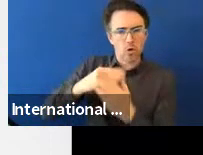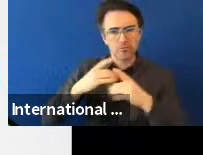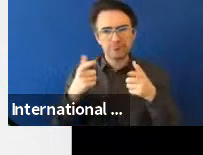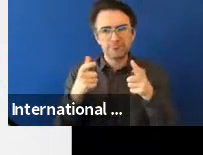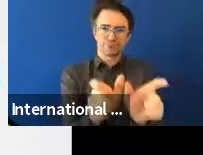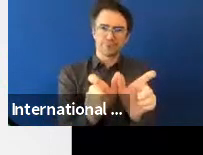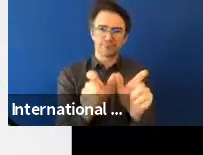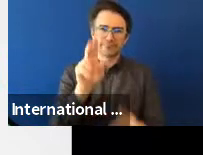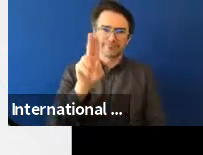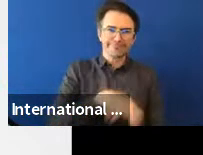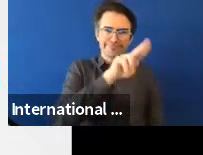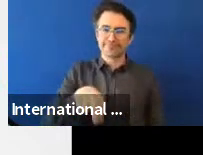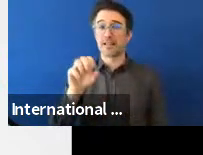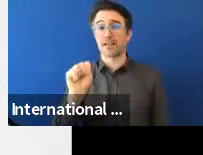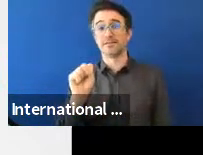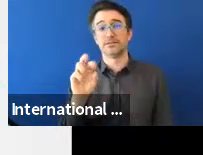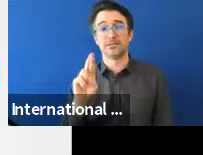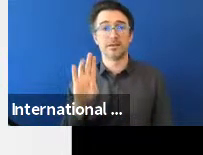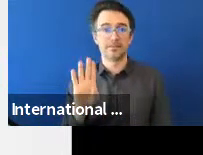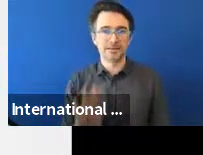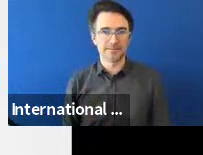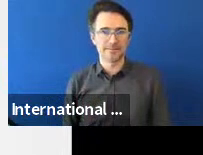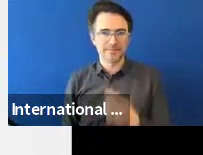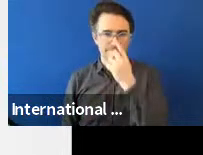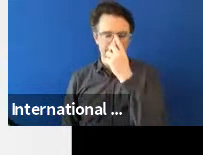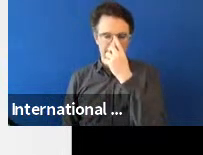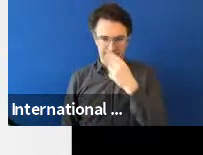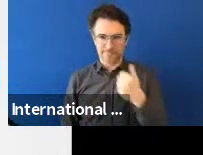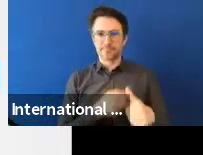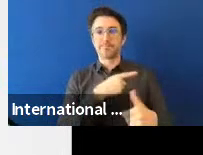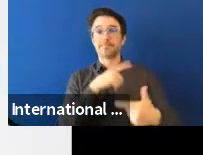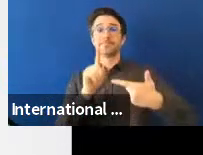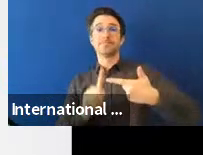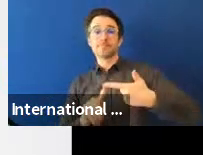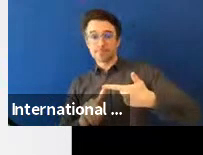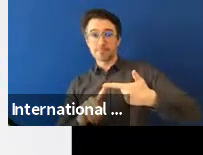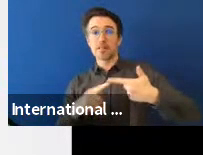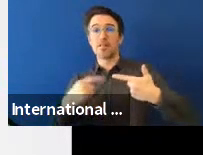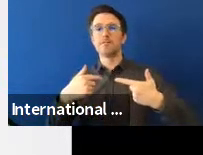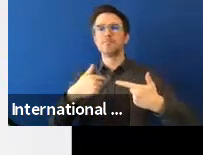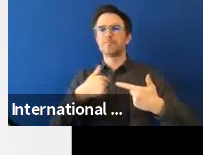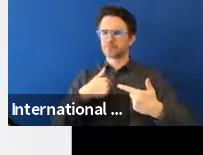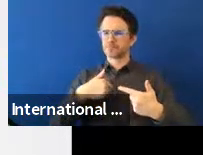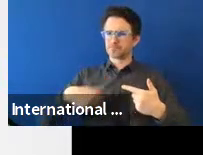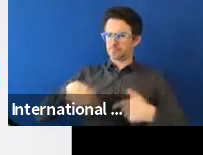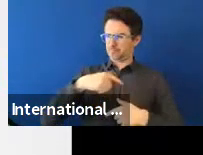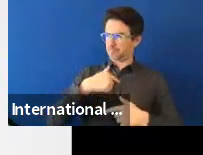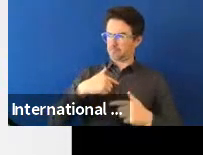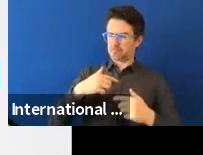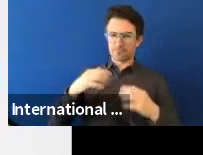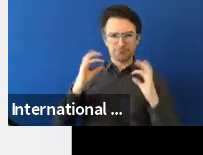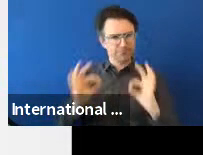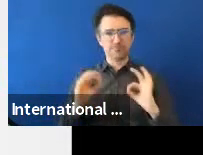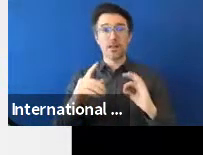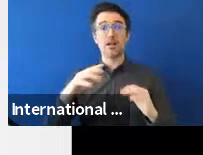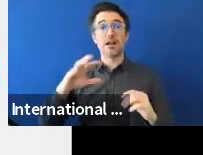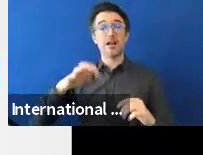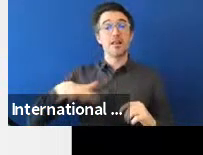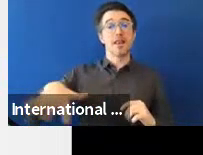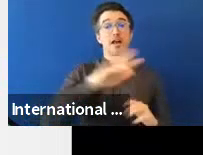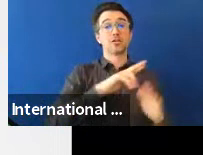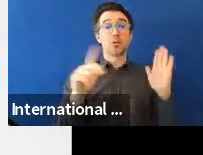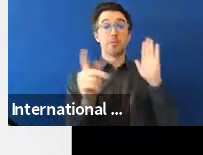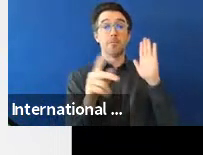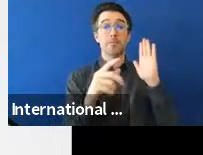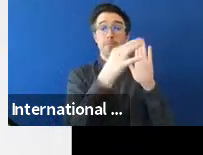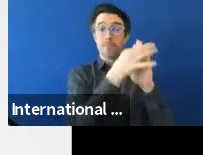equality between men and women is one of China's basic national policies. The government development